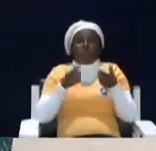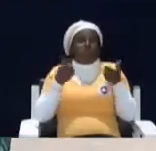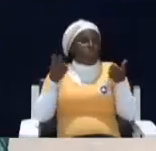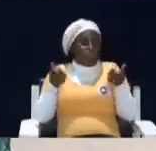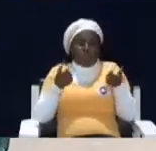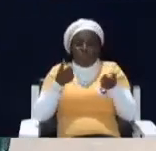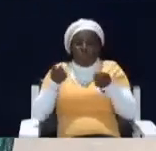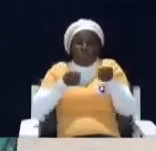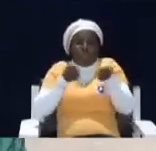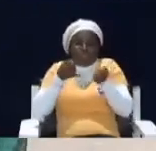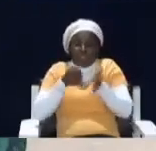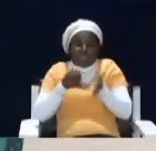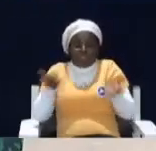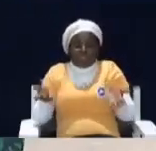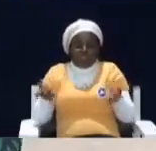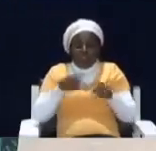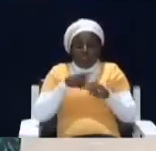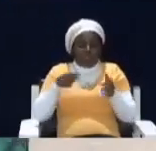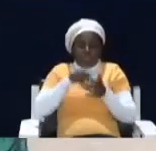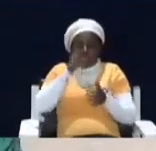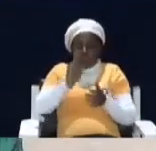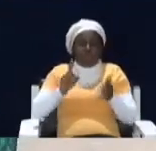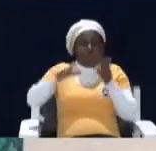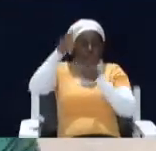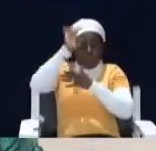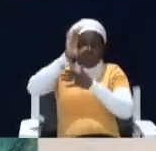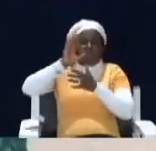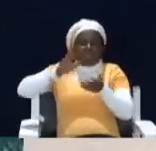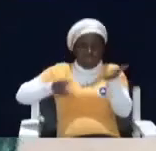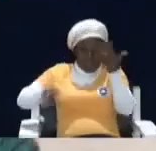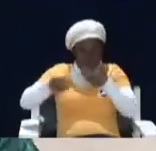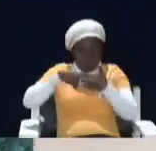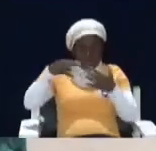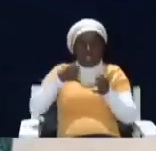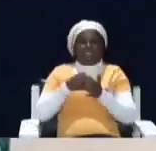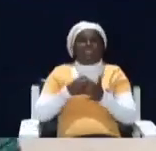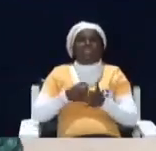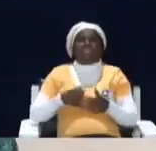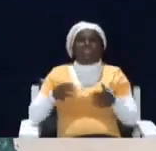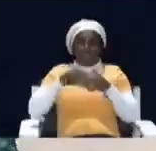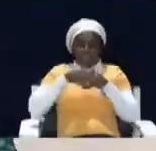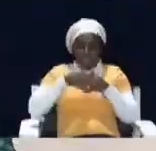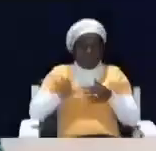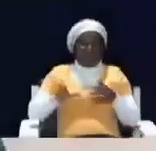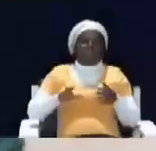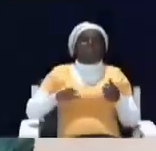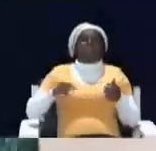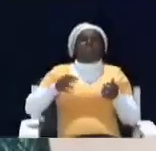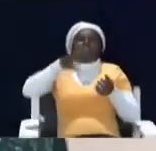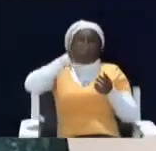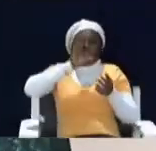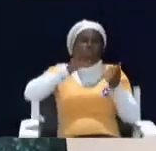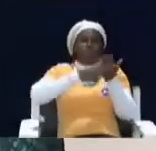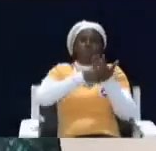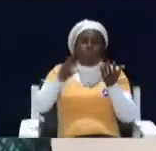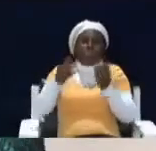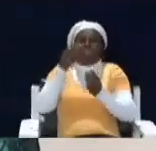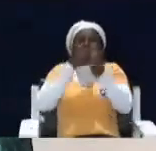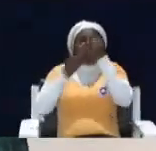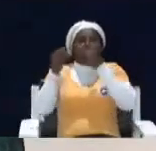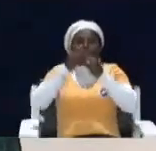damaging. But this one, God replaced it. After the meal of Holy communion. Let somebody